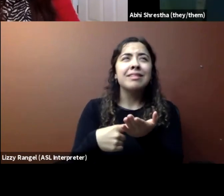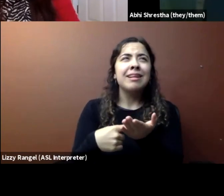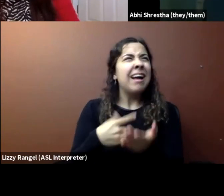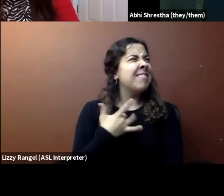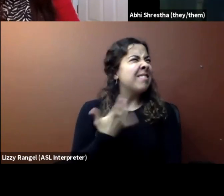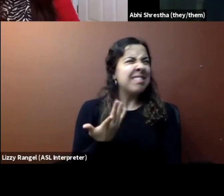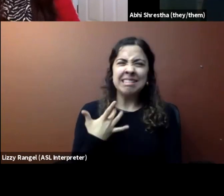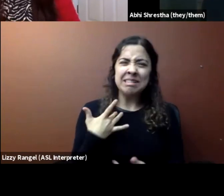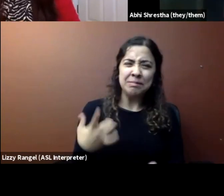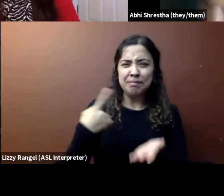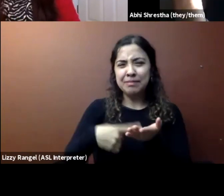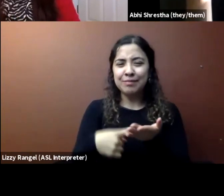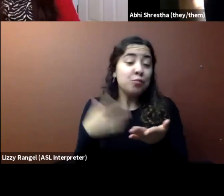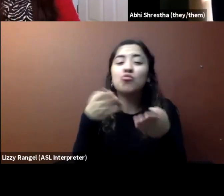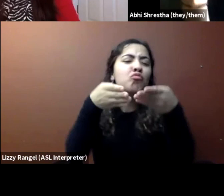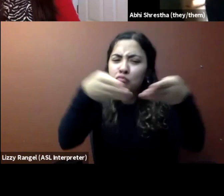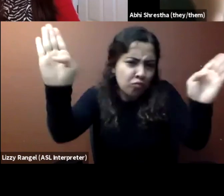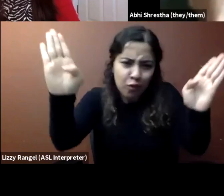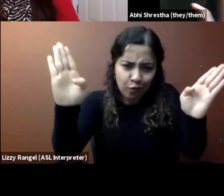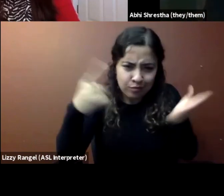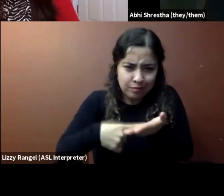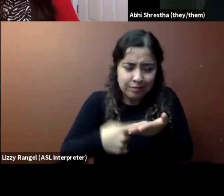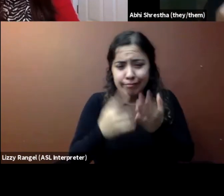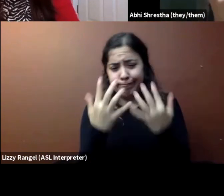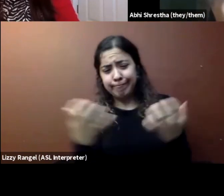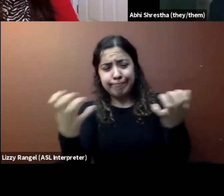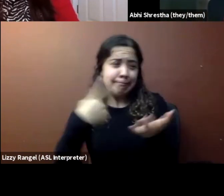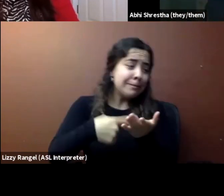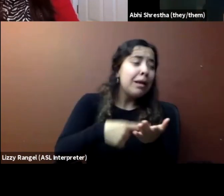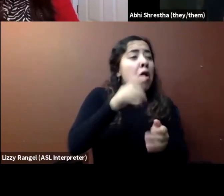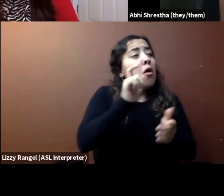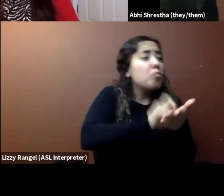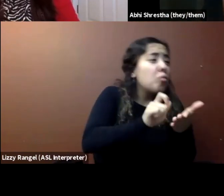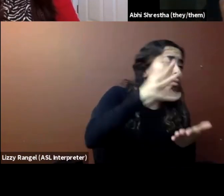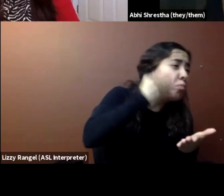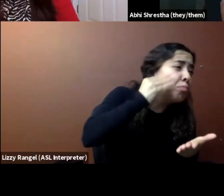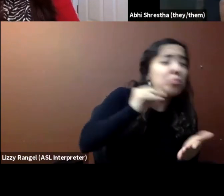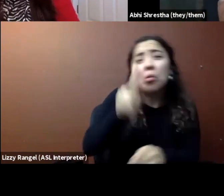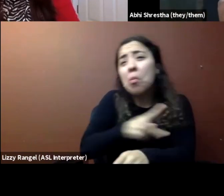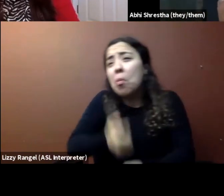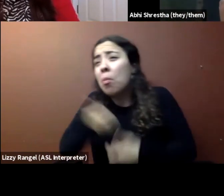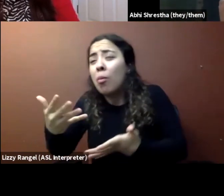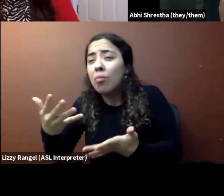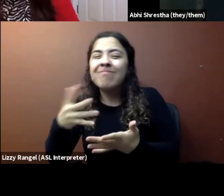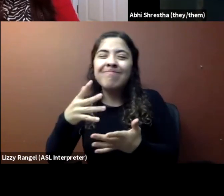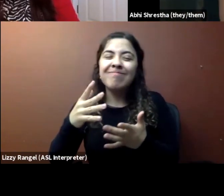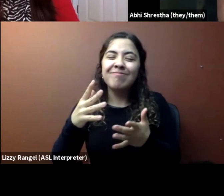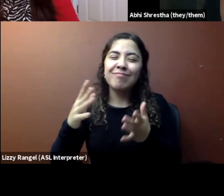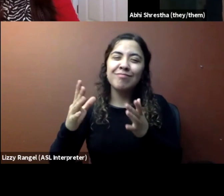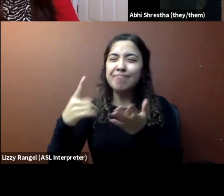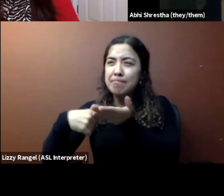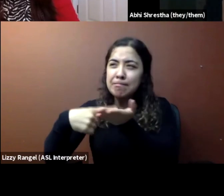we're talking about, like in general, when I feel like folks are talking about writers and poetry, there's always a conversation around like your